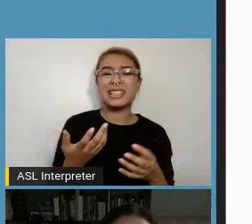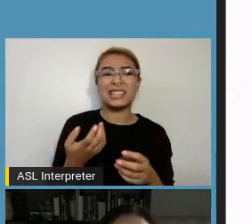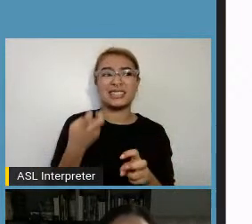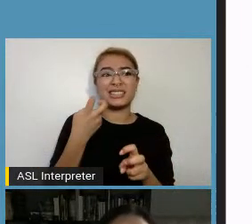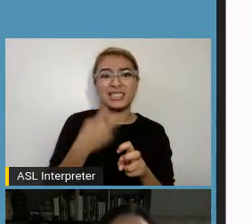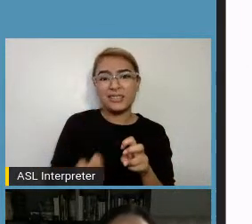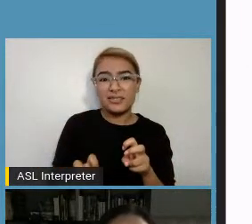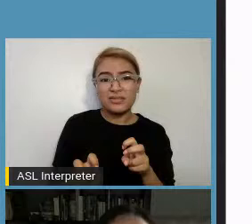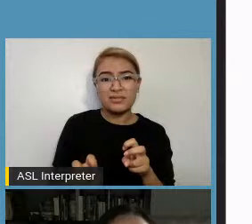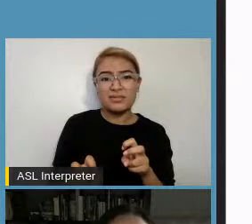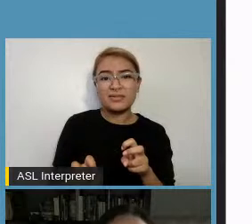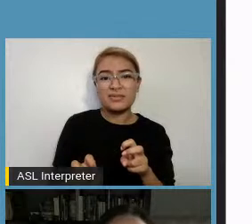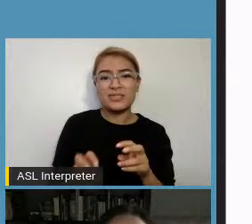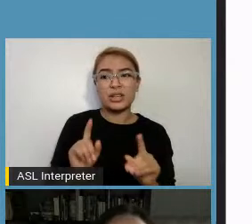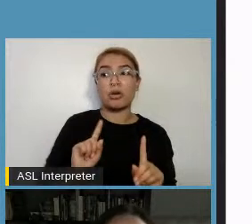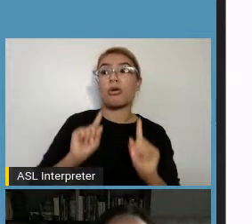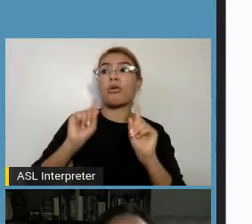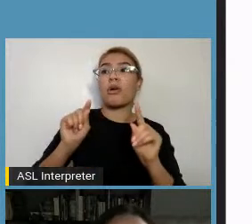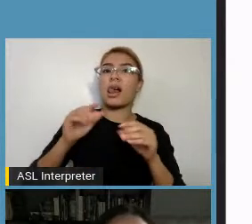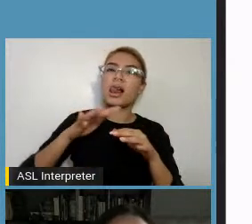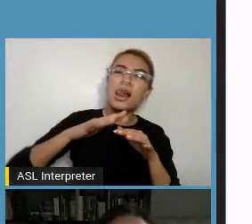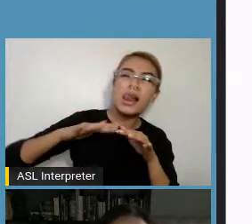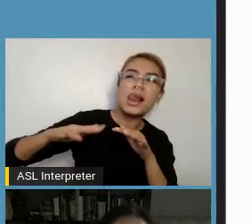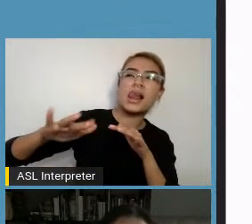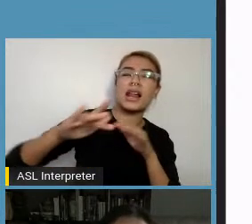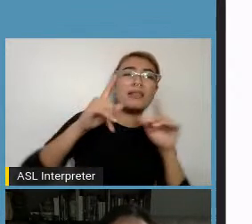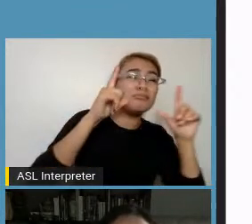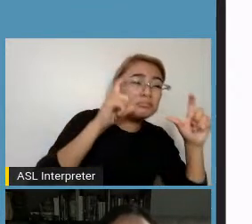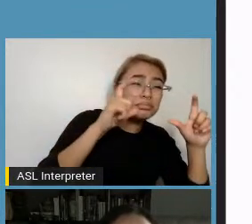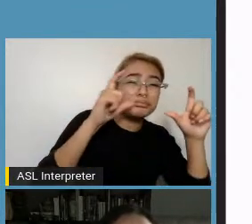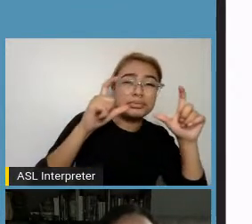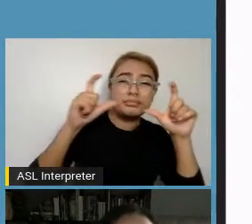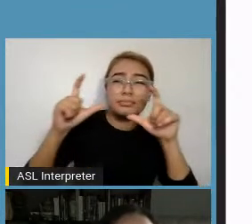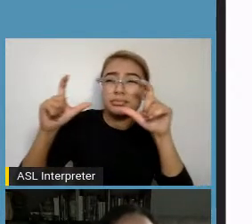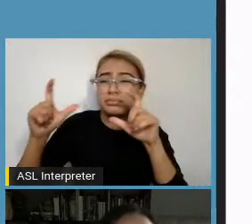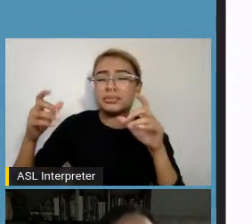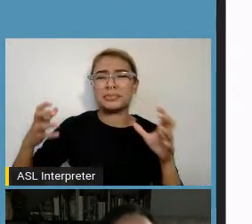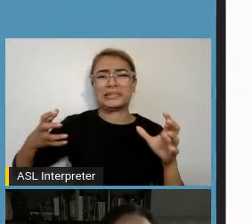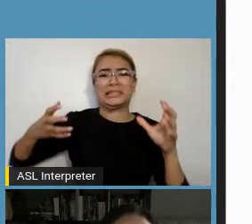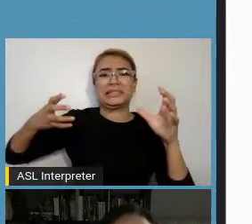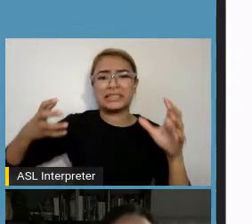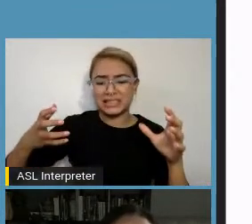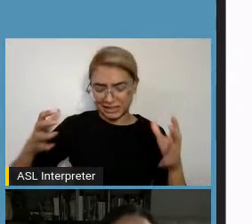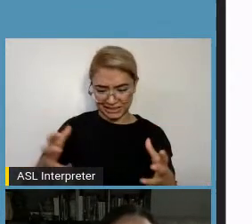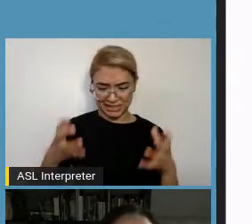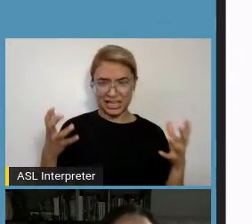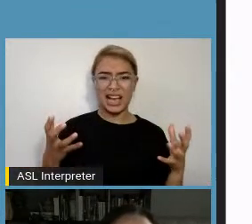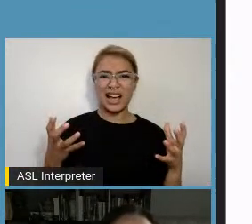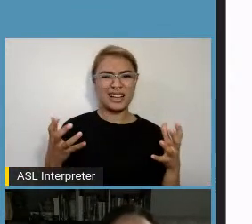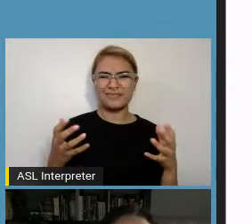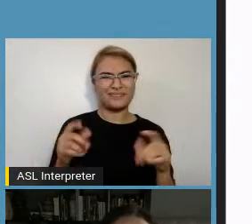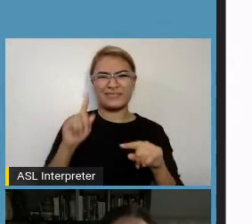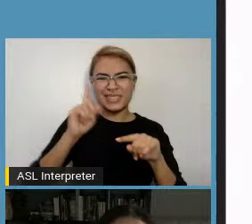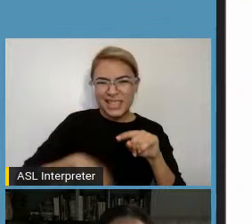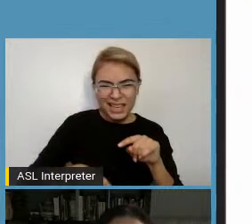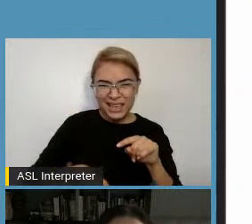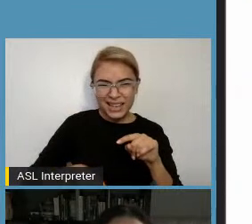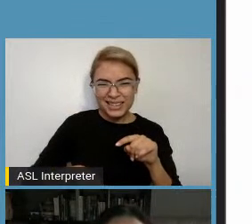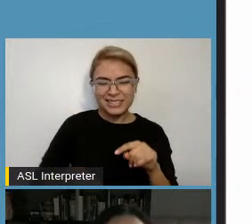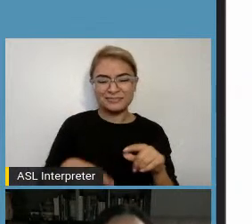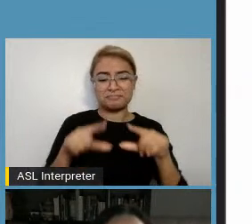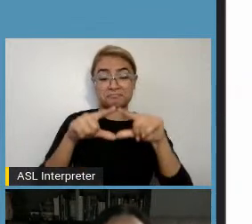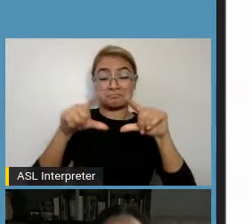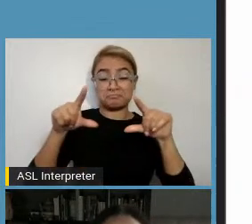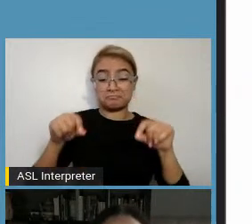difficult to go out into the field and record something and bring it back. These card catalogs,